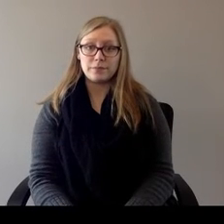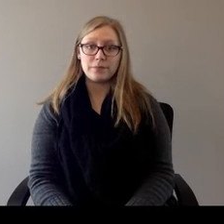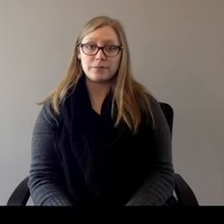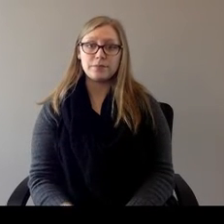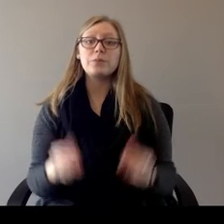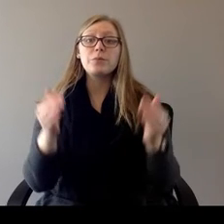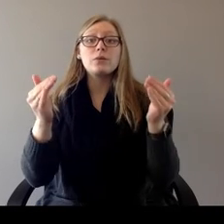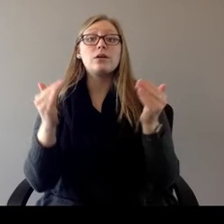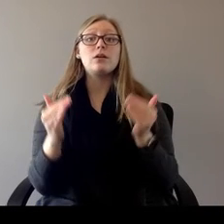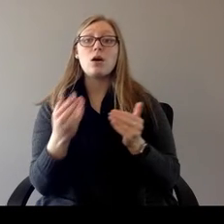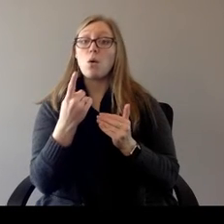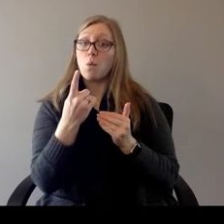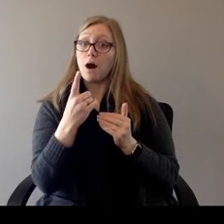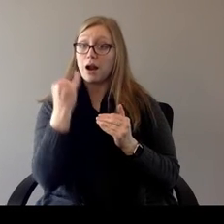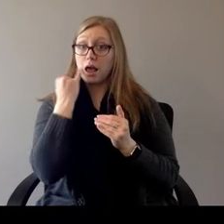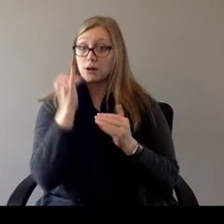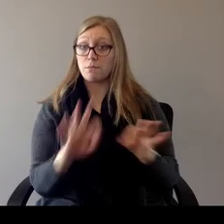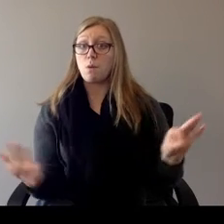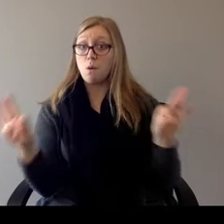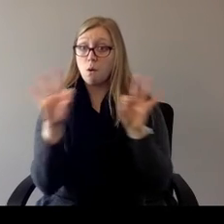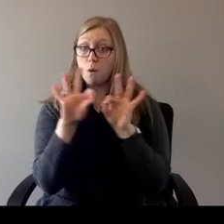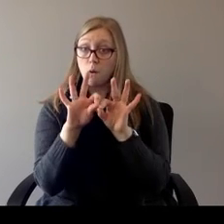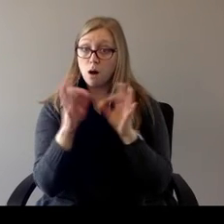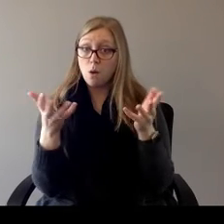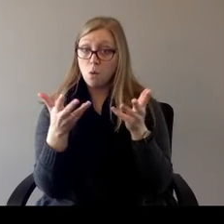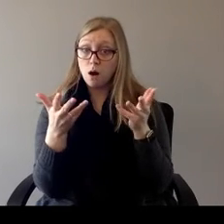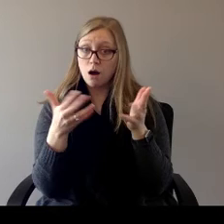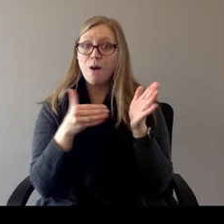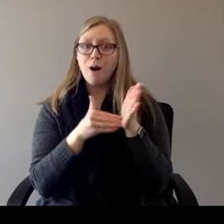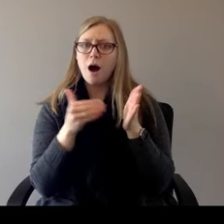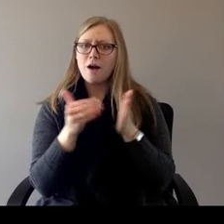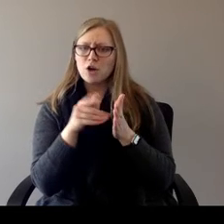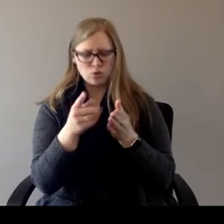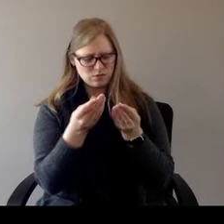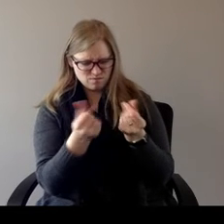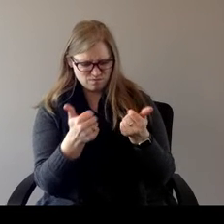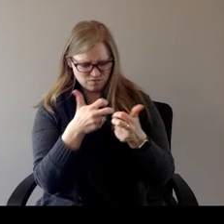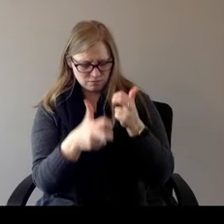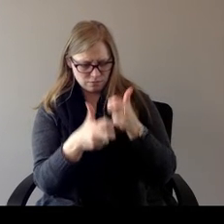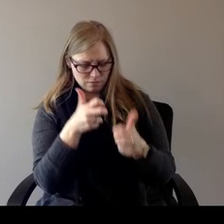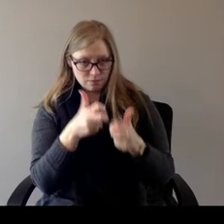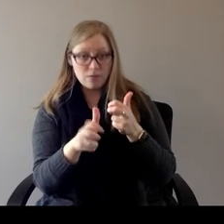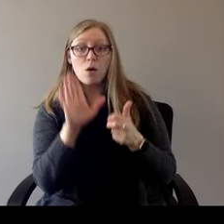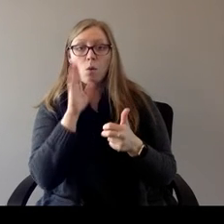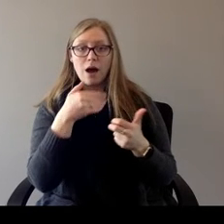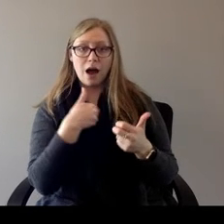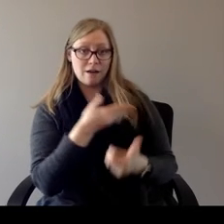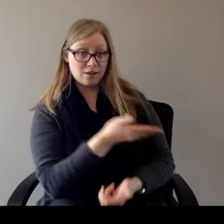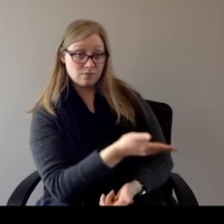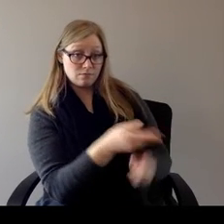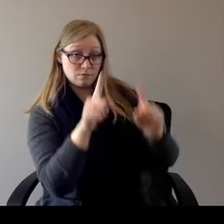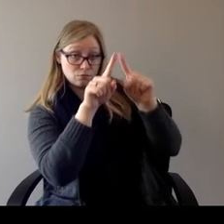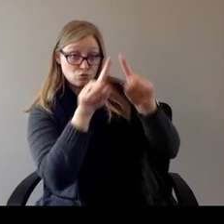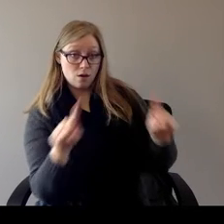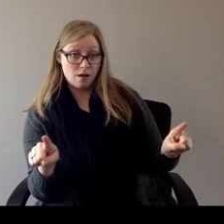So one important idea is that many times when you're solving these problems, you have a triangle and there's